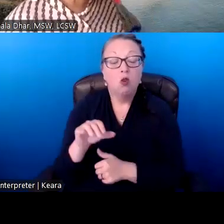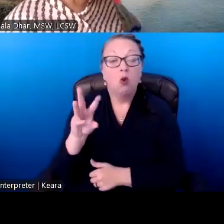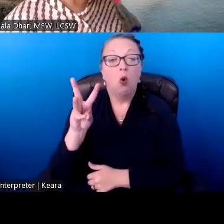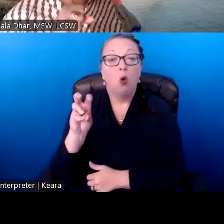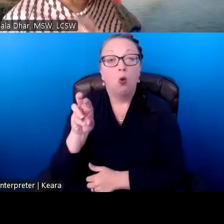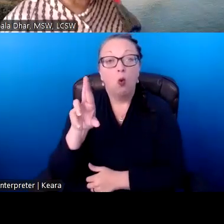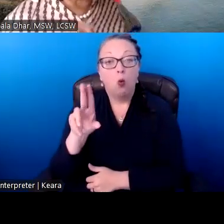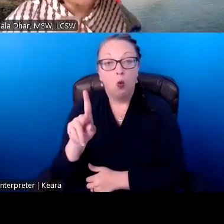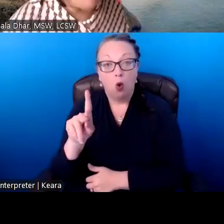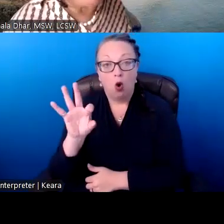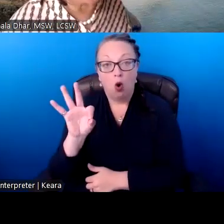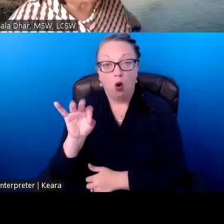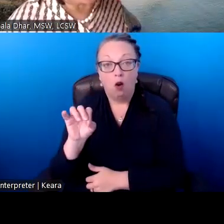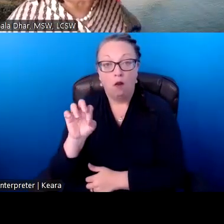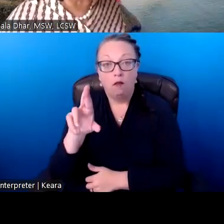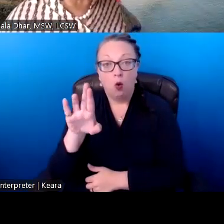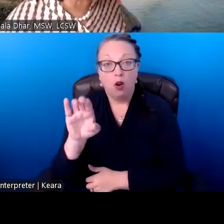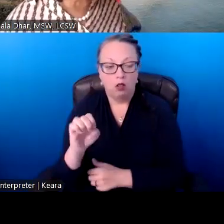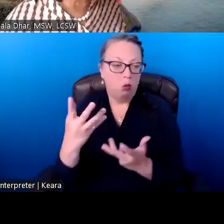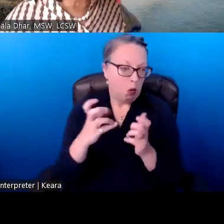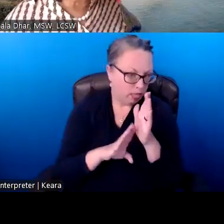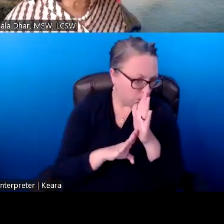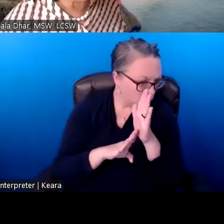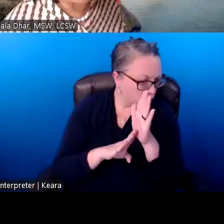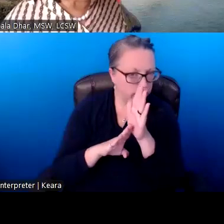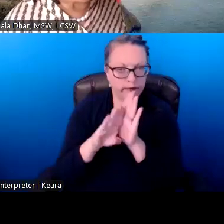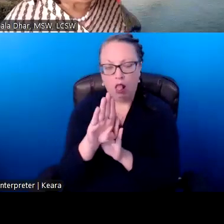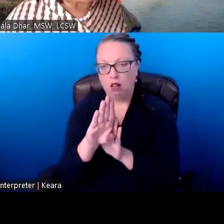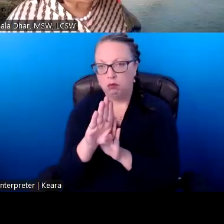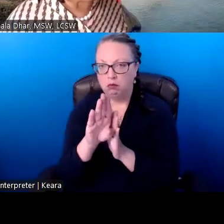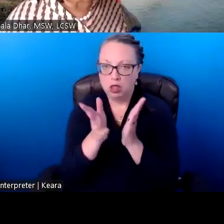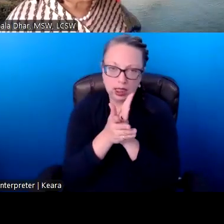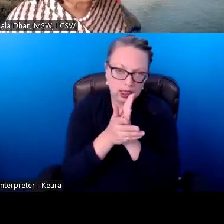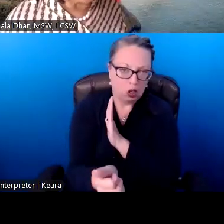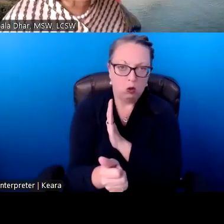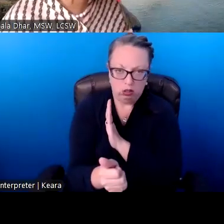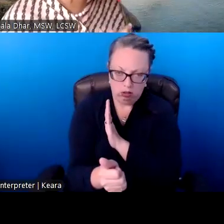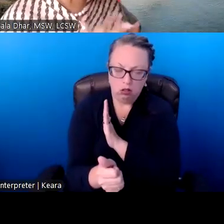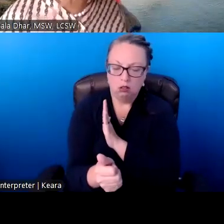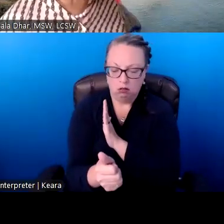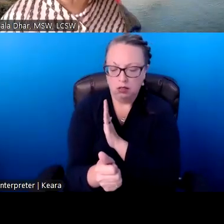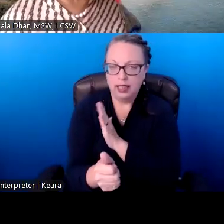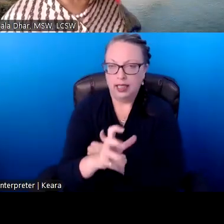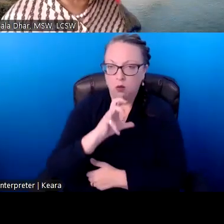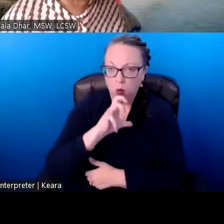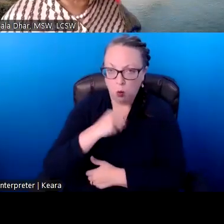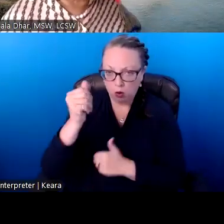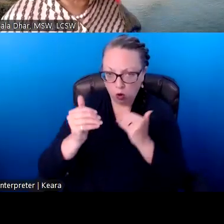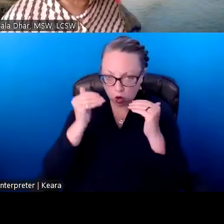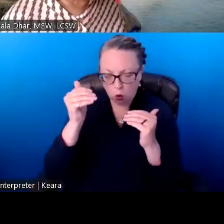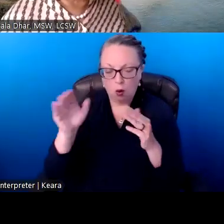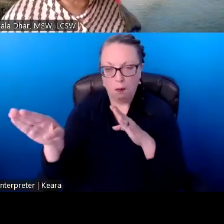to develop core competencies in geriatric behavioral health across sectors,